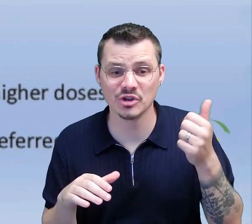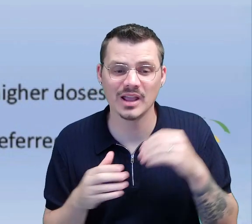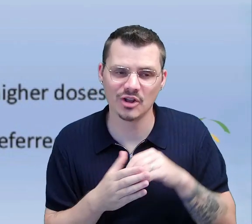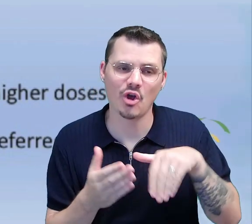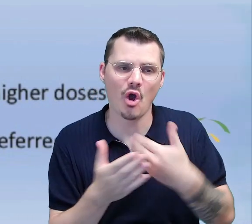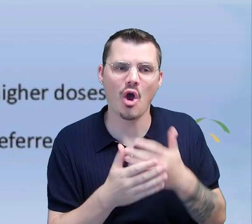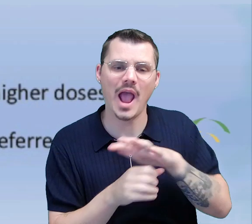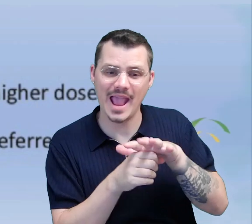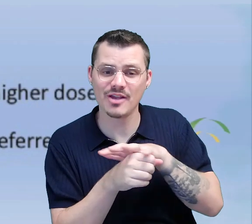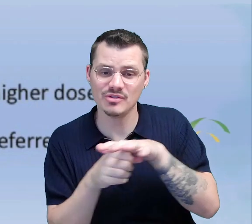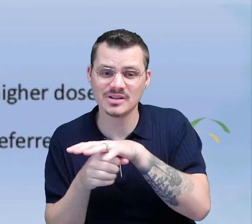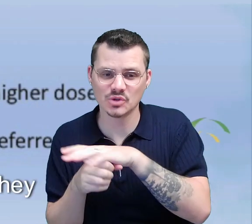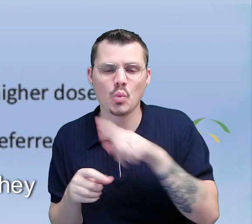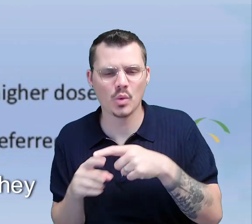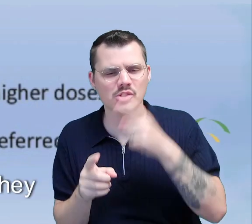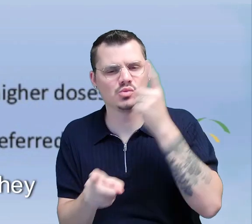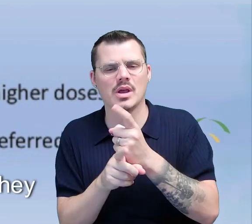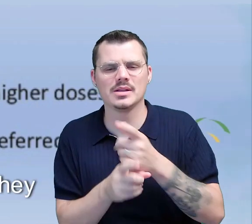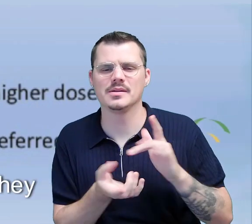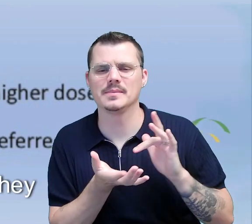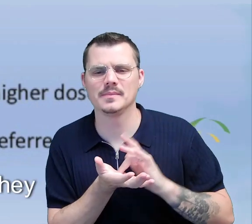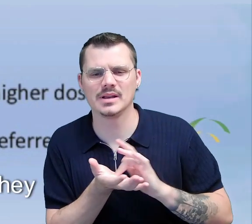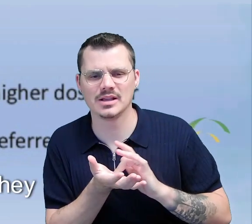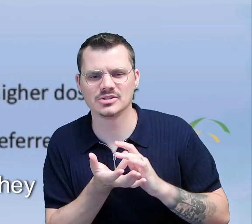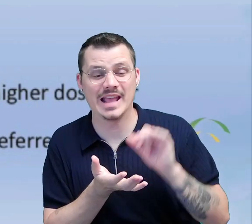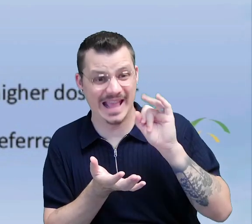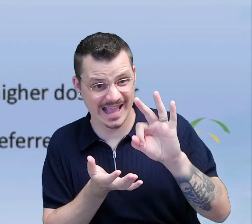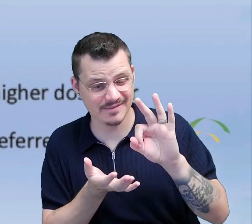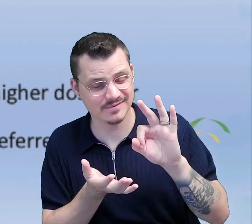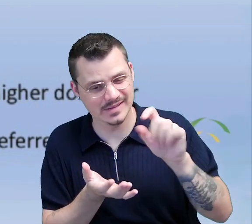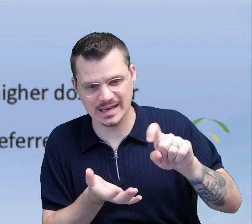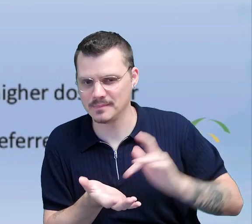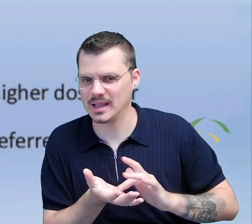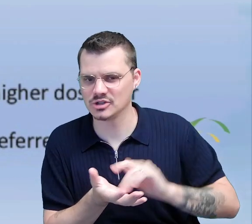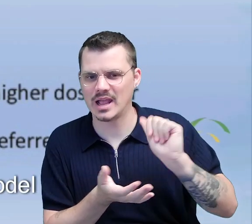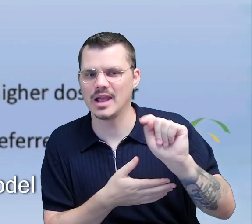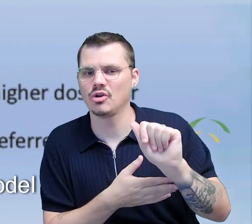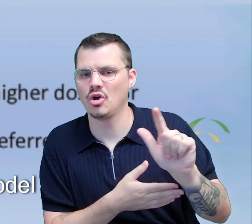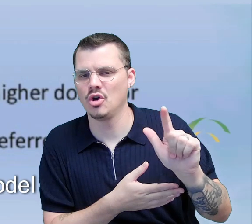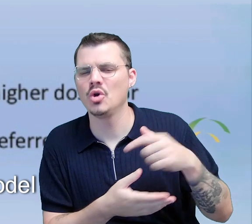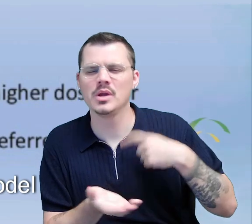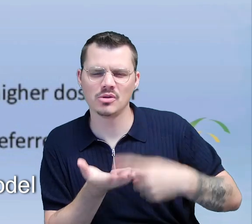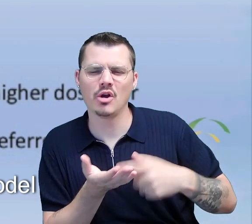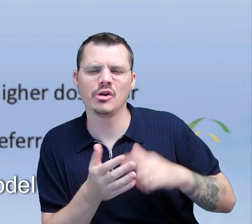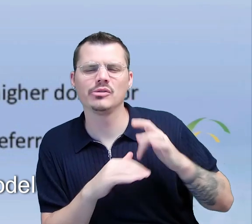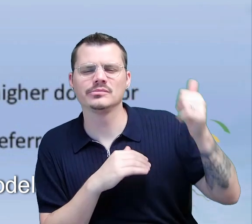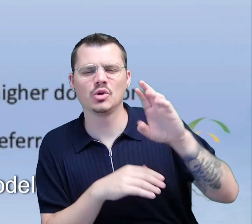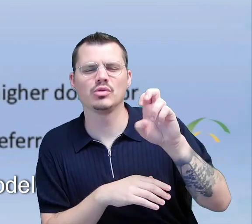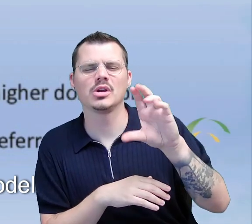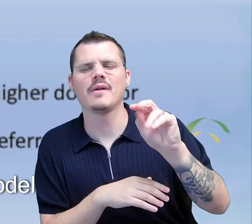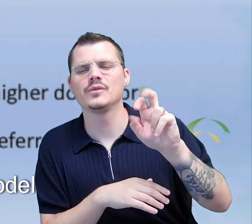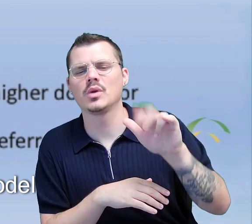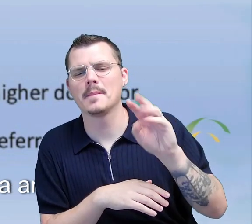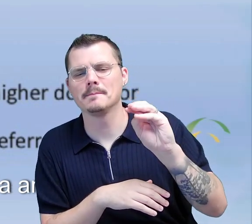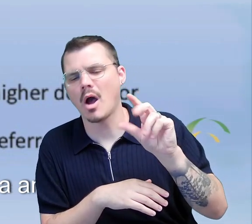in all the areas of life when they get proper medicines, if they need medicines at all. We did talk earlier about